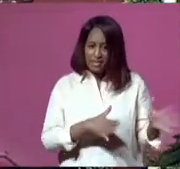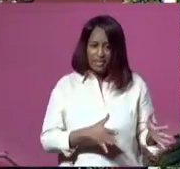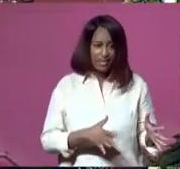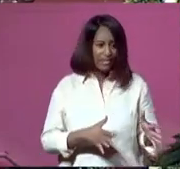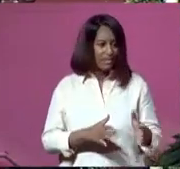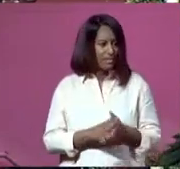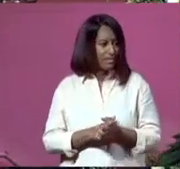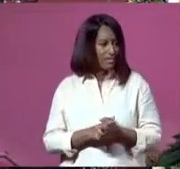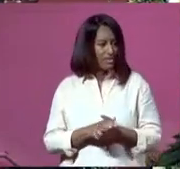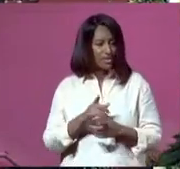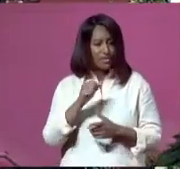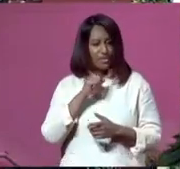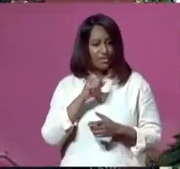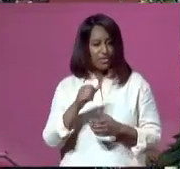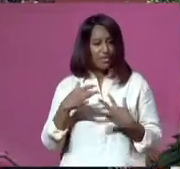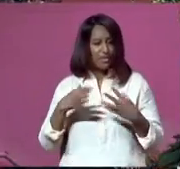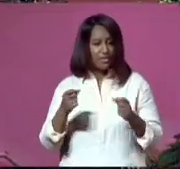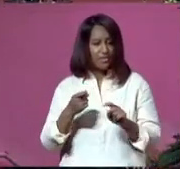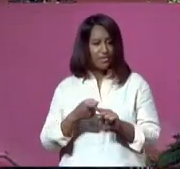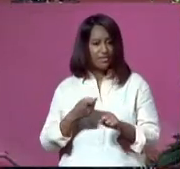person, that hurt.